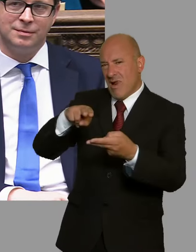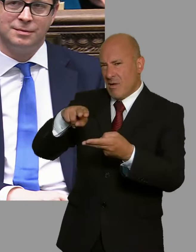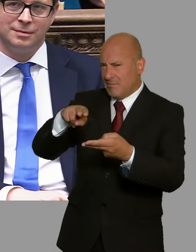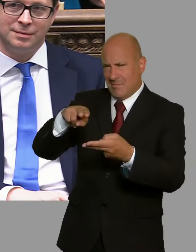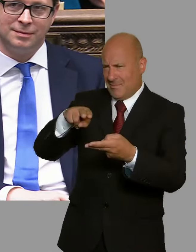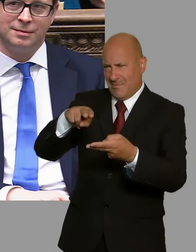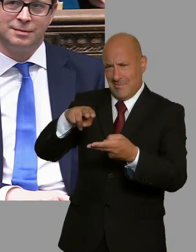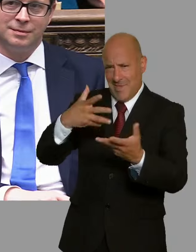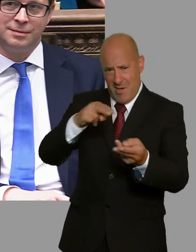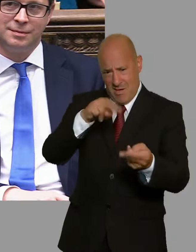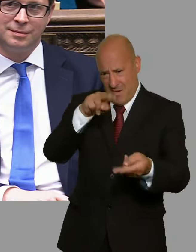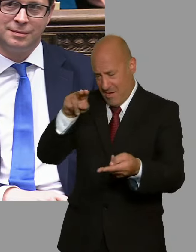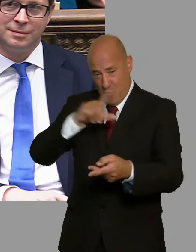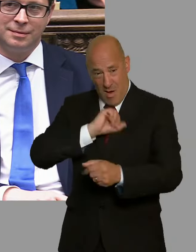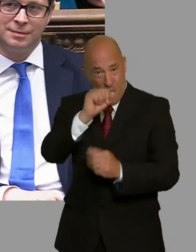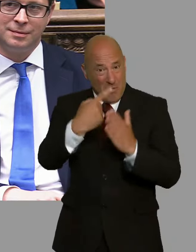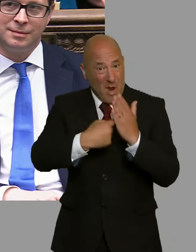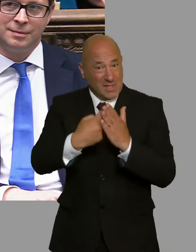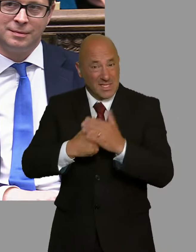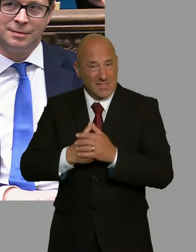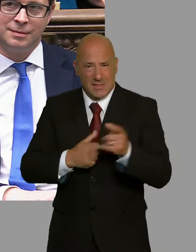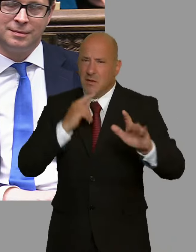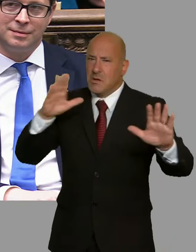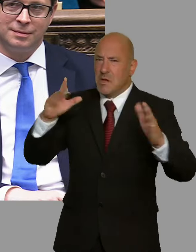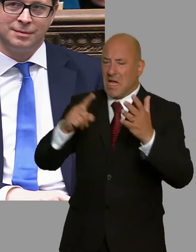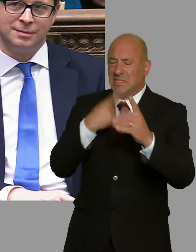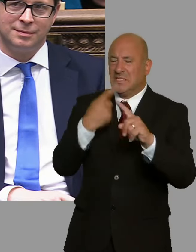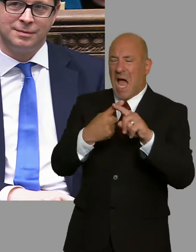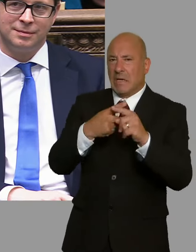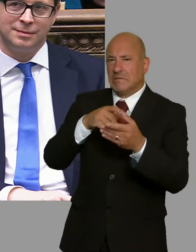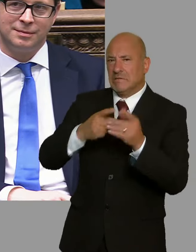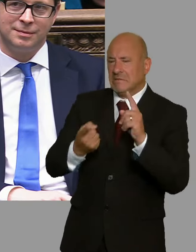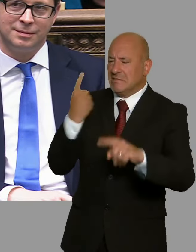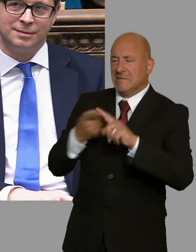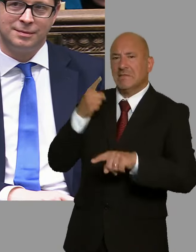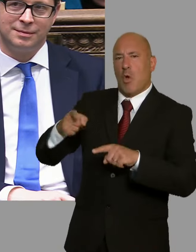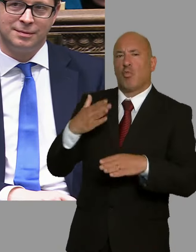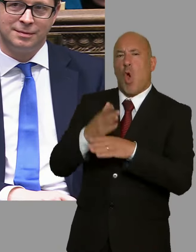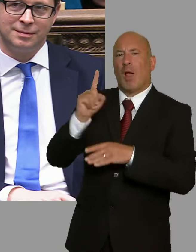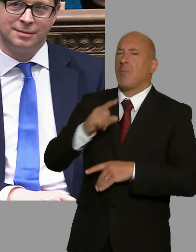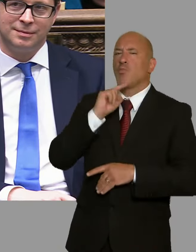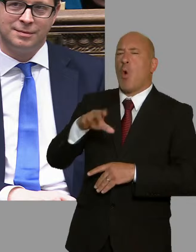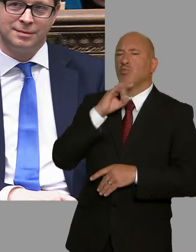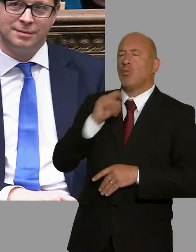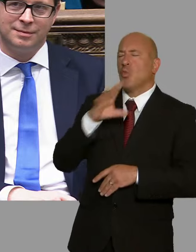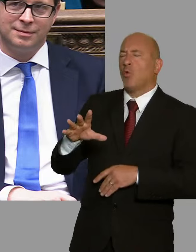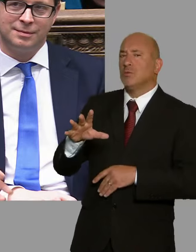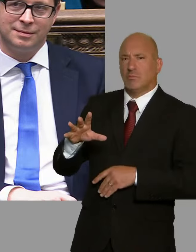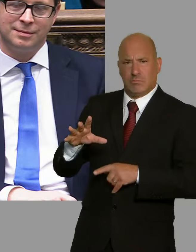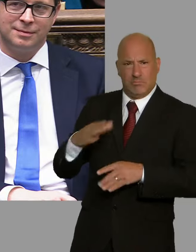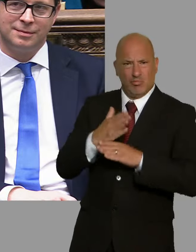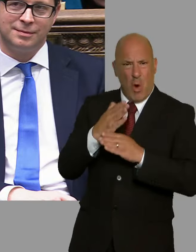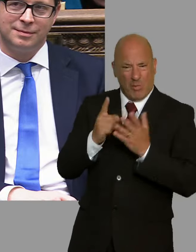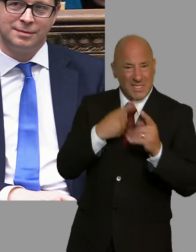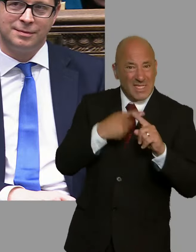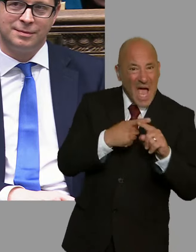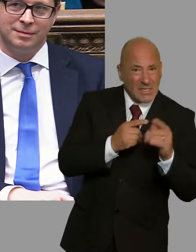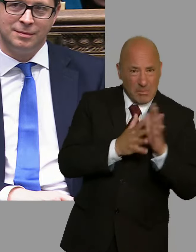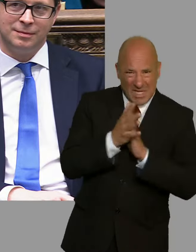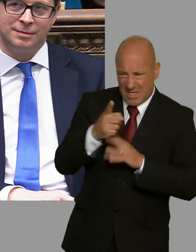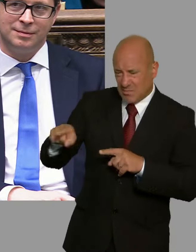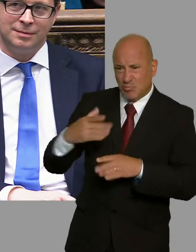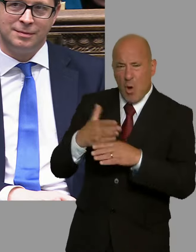his watch. He promised to protect pensioners, but his winter fuel cut has driven thousands into hardship. His MPs hate this.